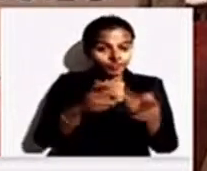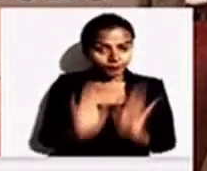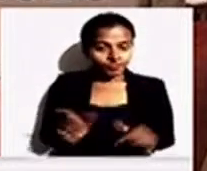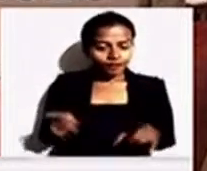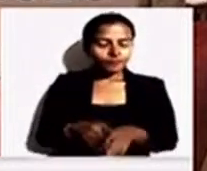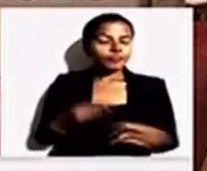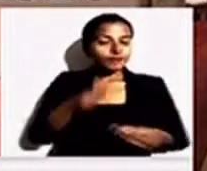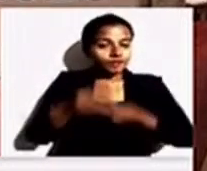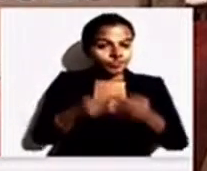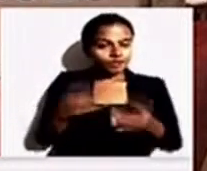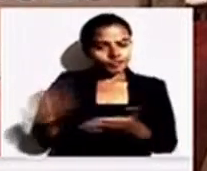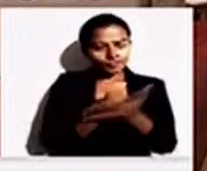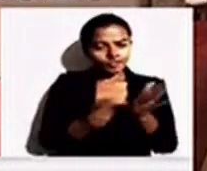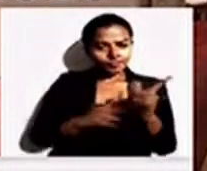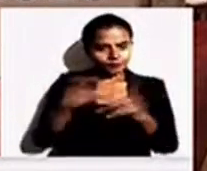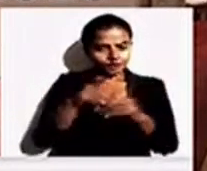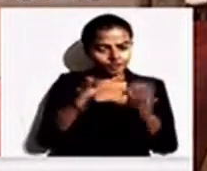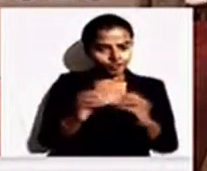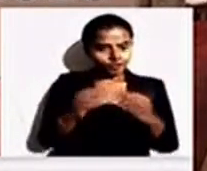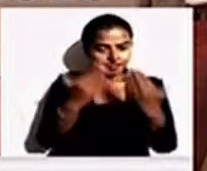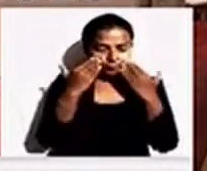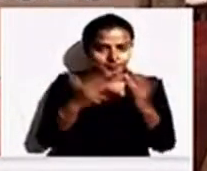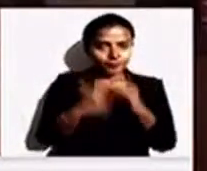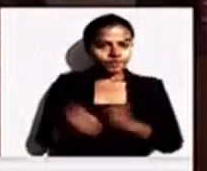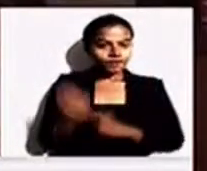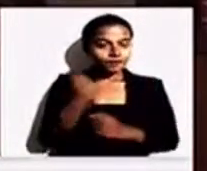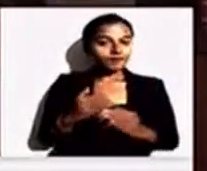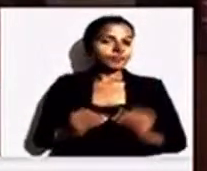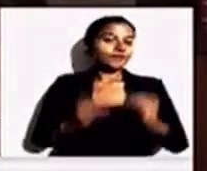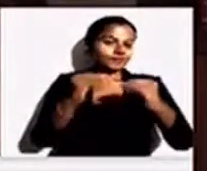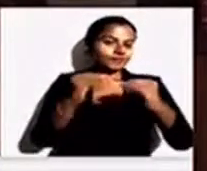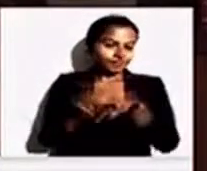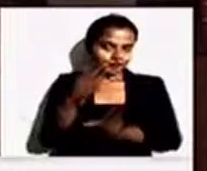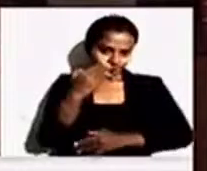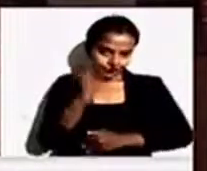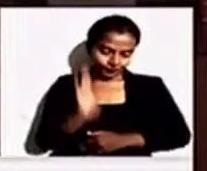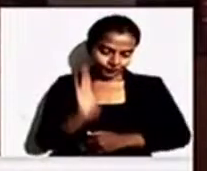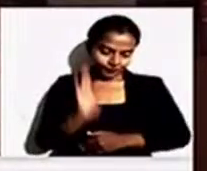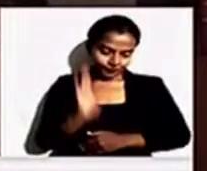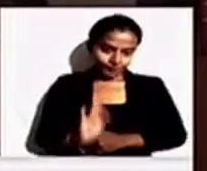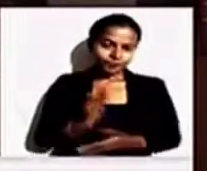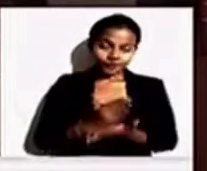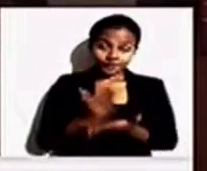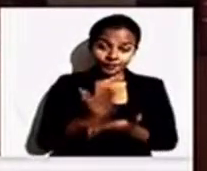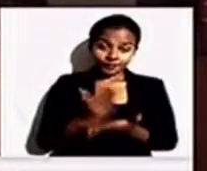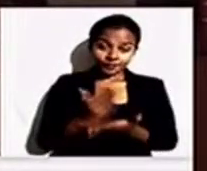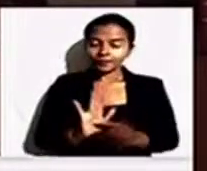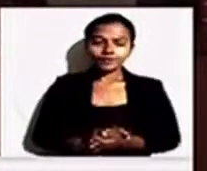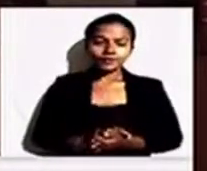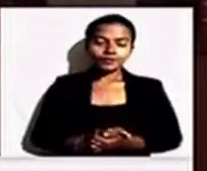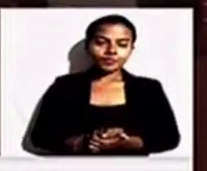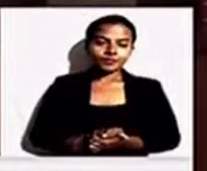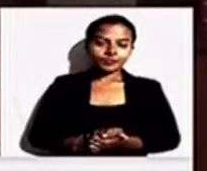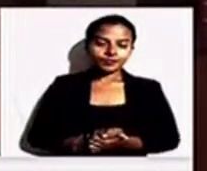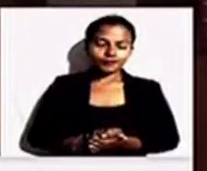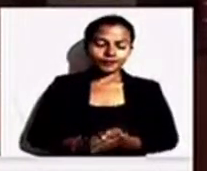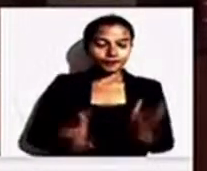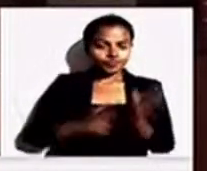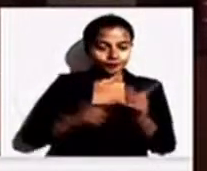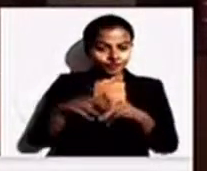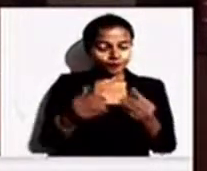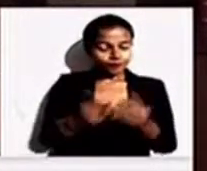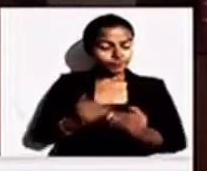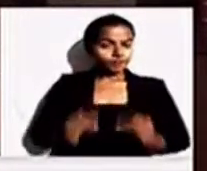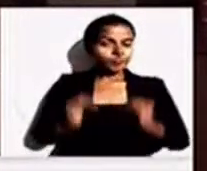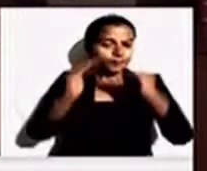has demonstrated how it has modernized its services. Well, if you look at the NDB's progress over the last 3-4 years, we have been growing